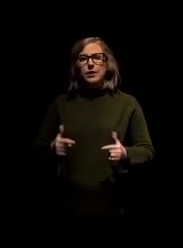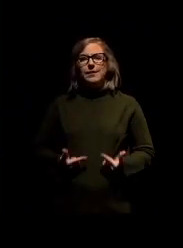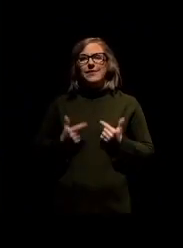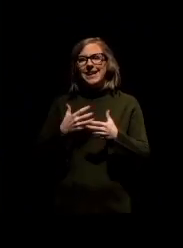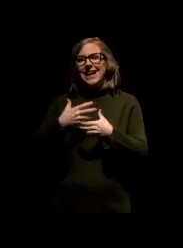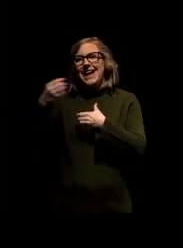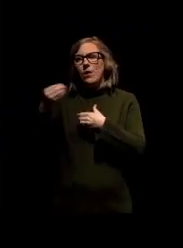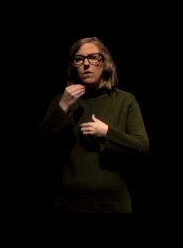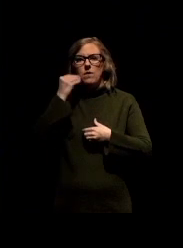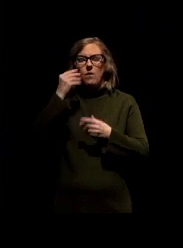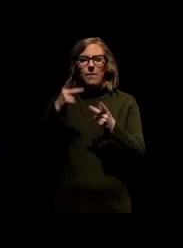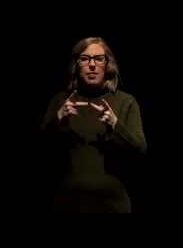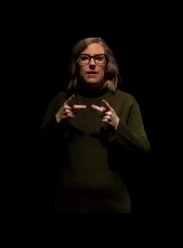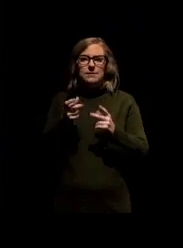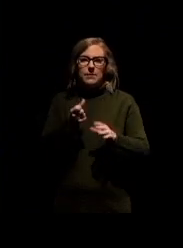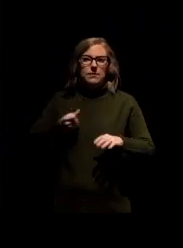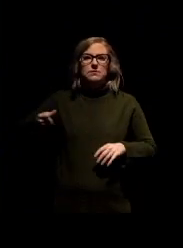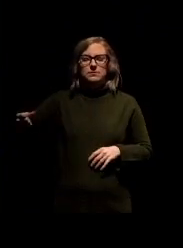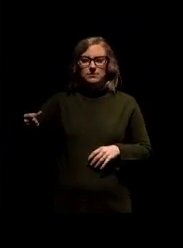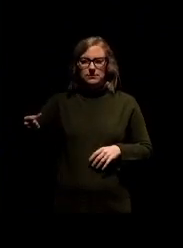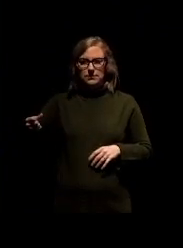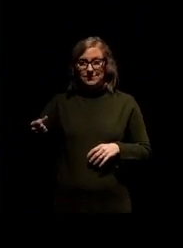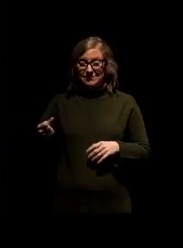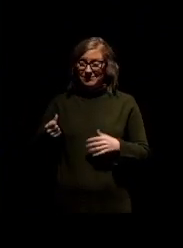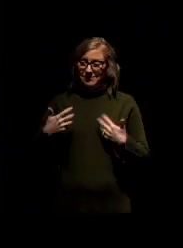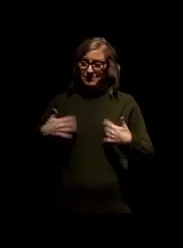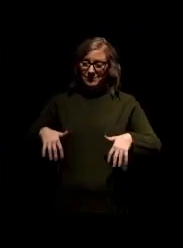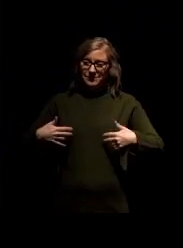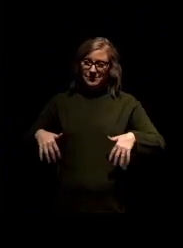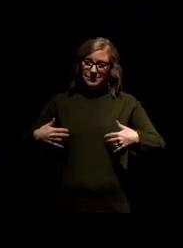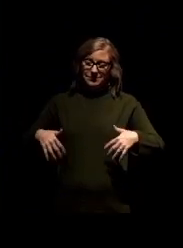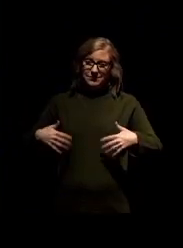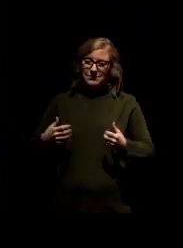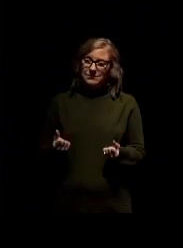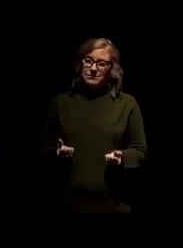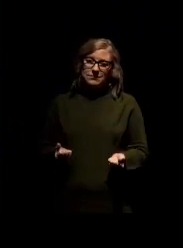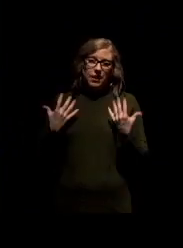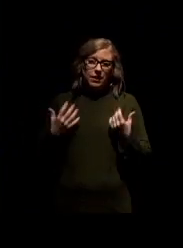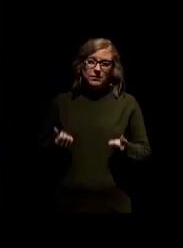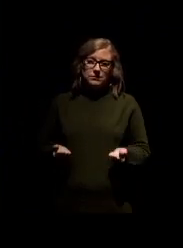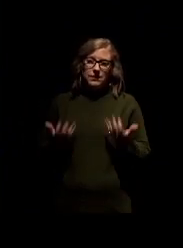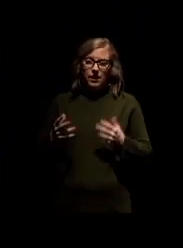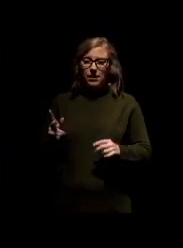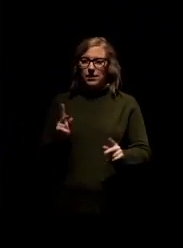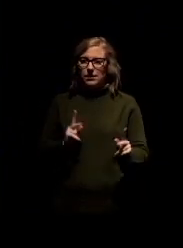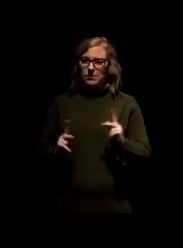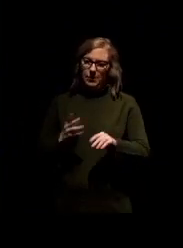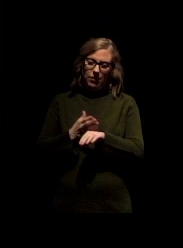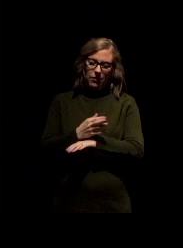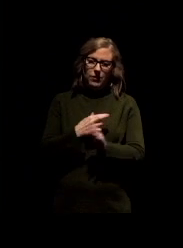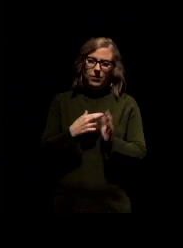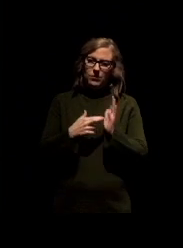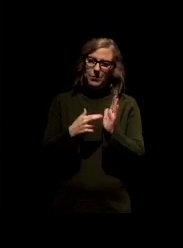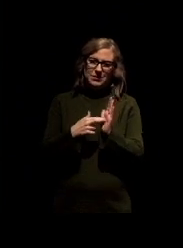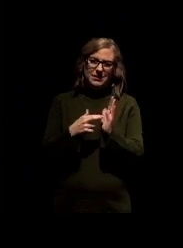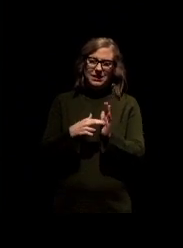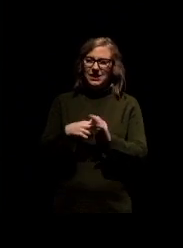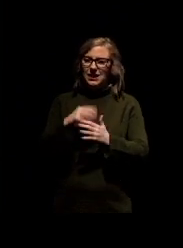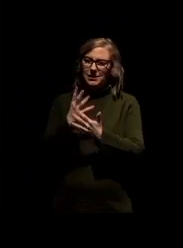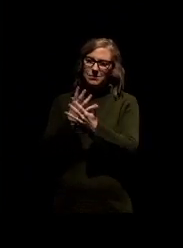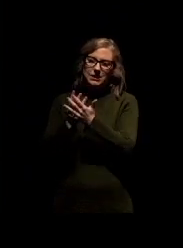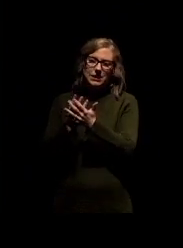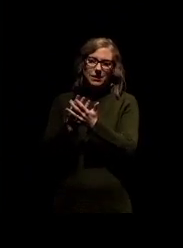Overwhelming abundance of people overrepresentation in penal systems